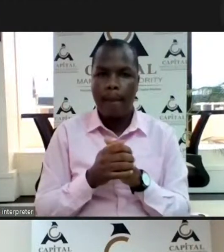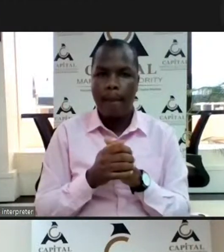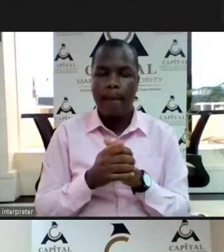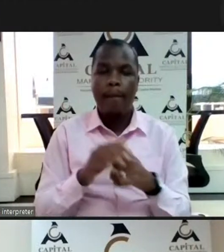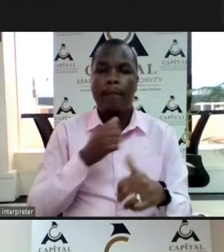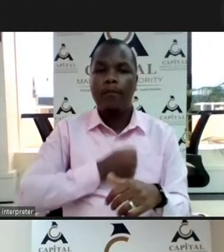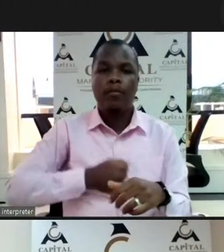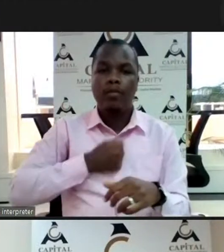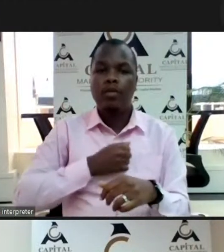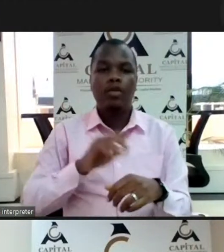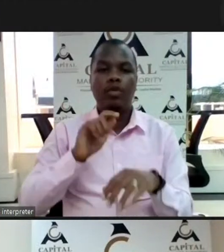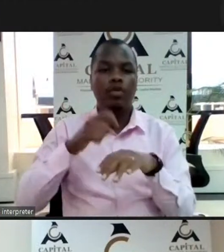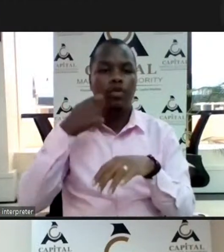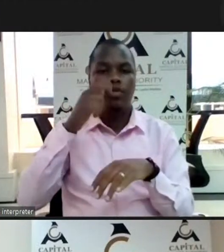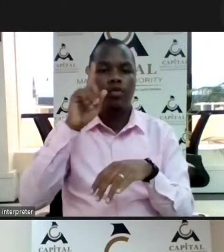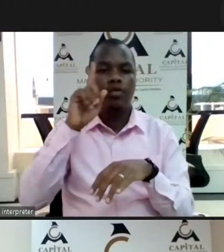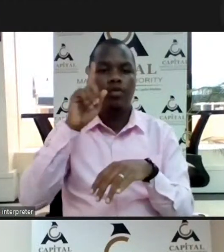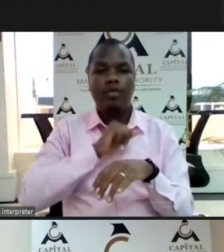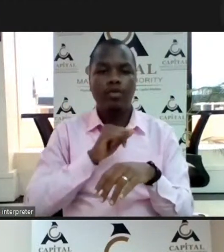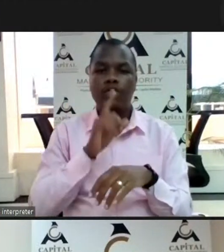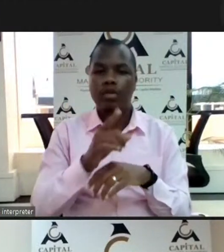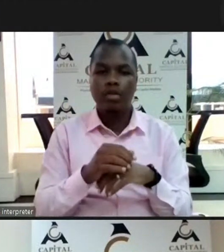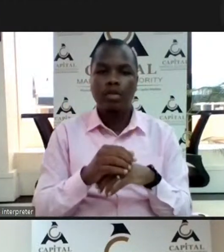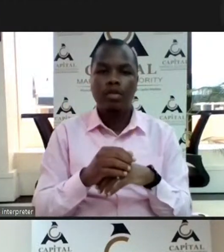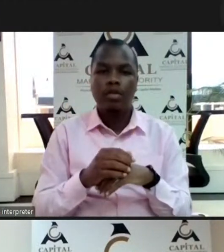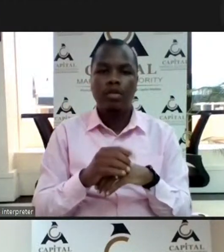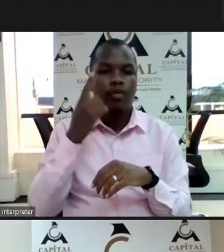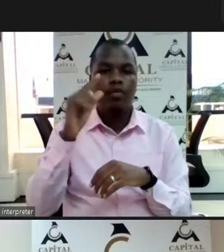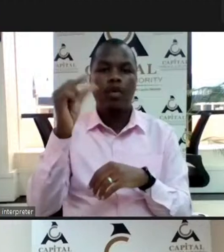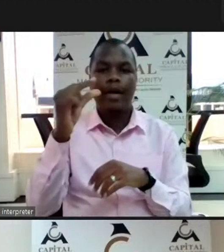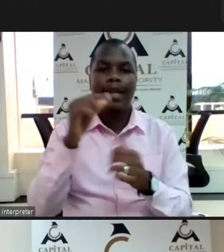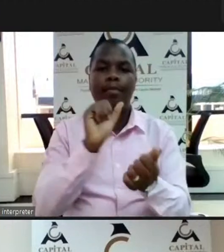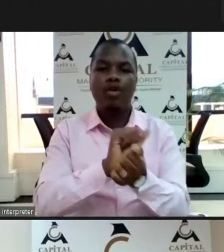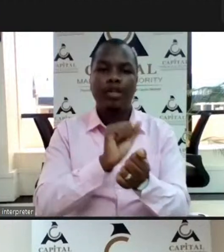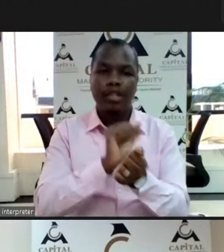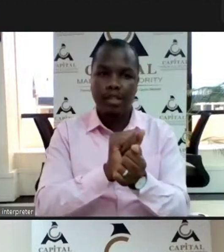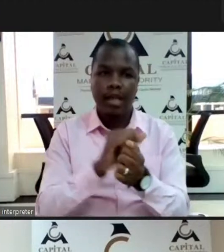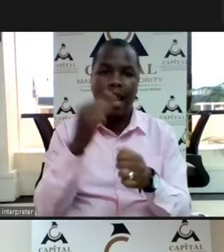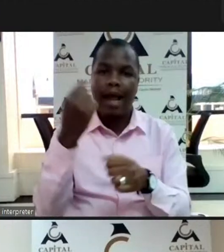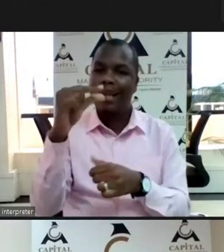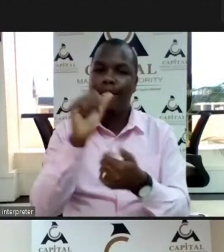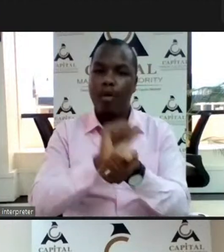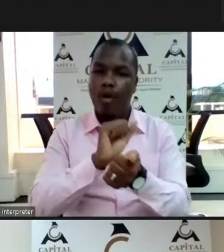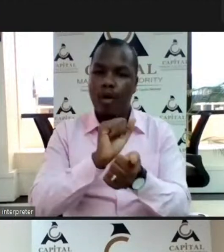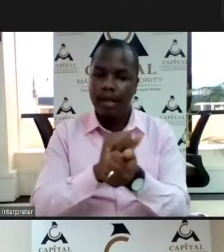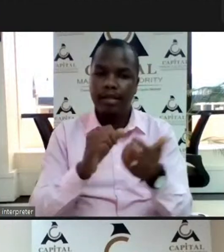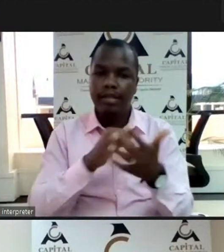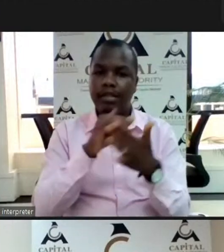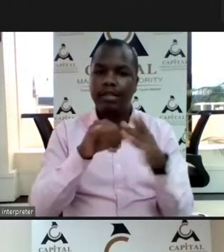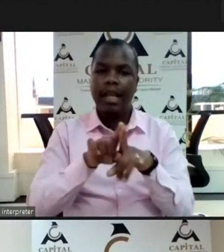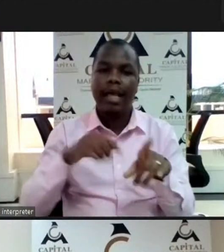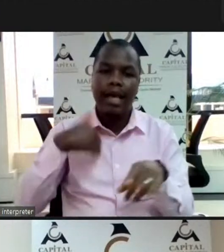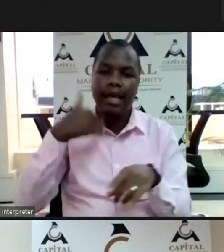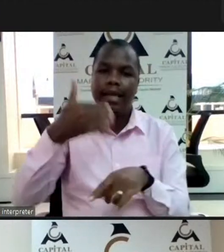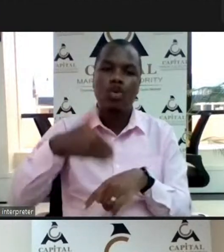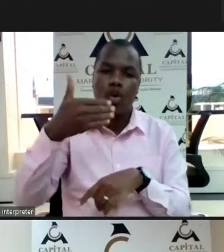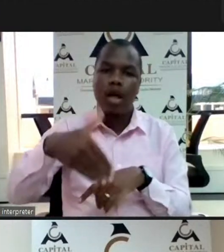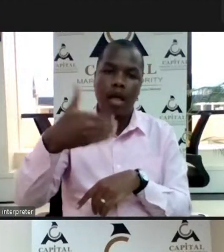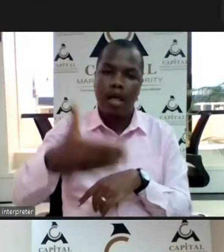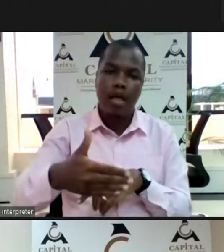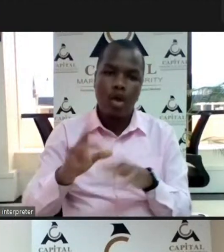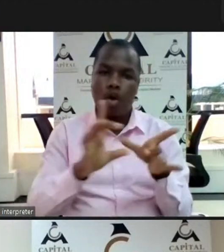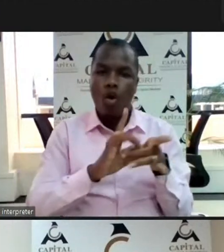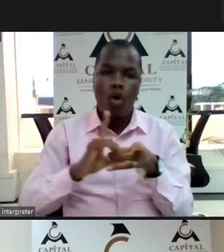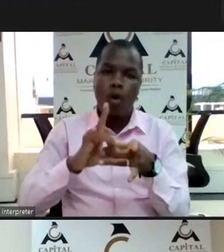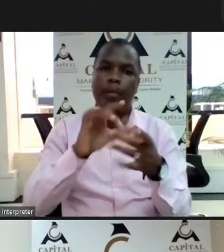Sorry, I was on mute. Sure. So kind of for green bonds, a green bond is just like a regular corporate